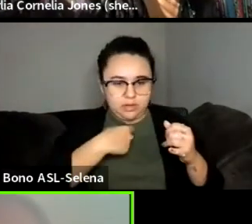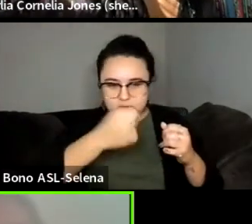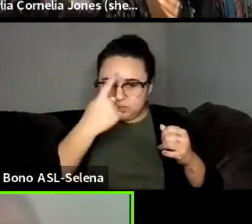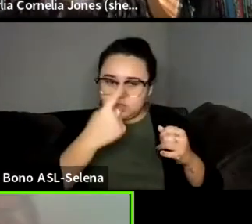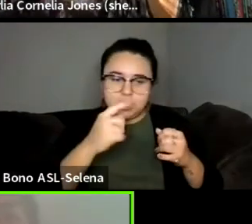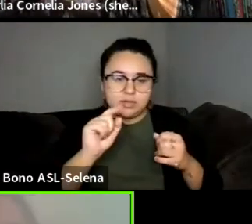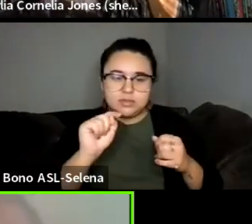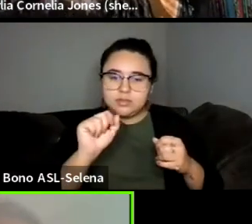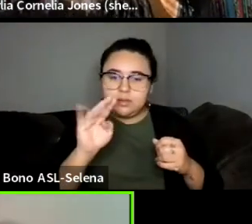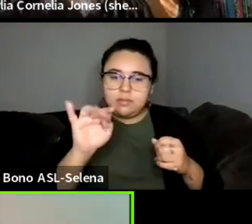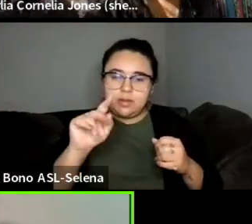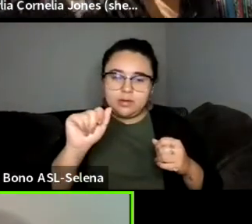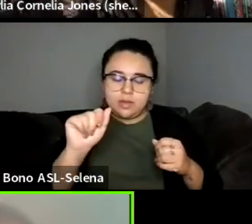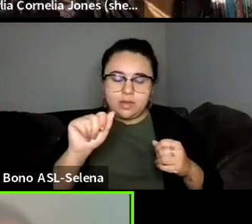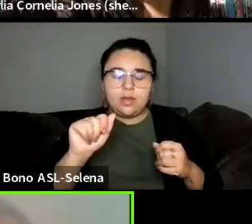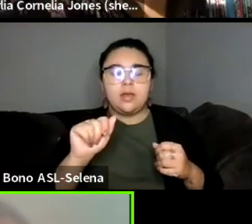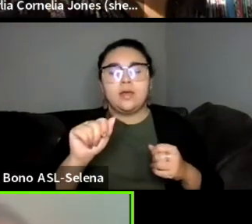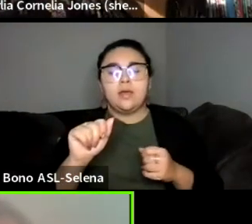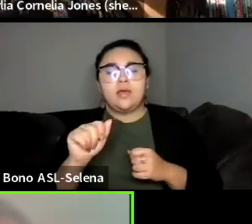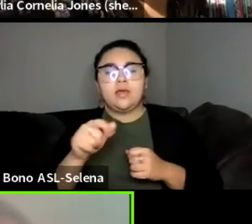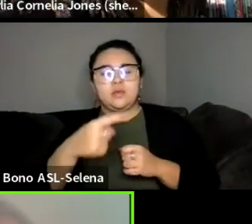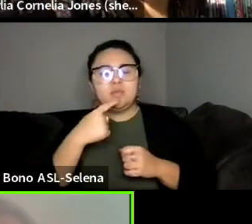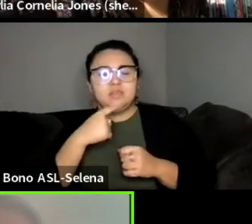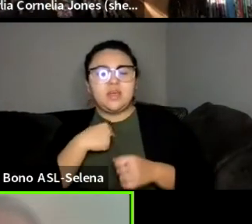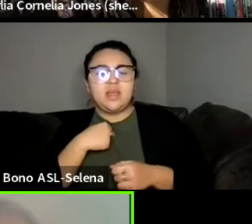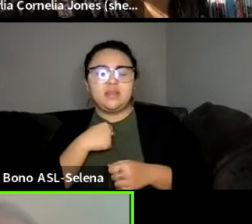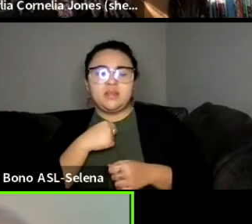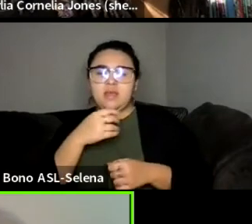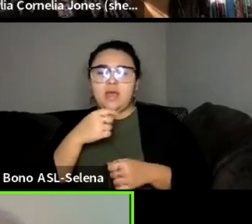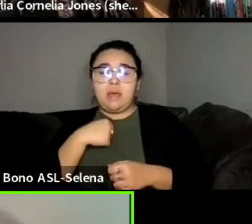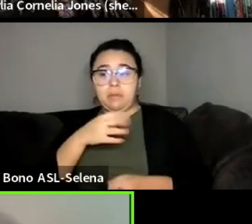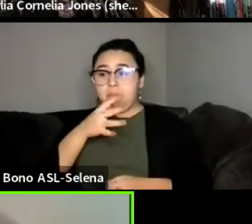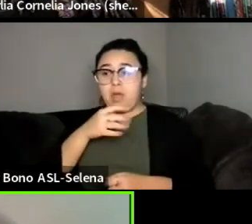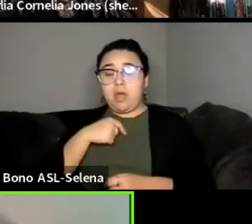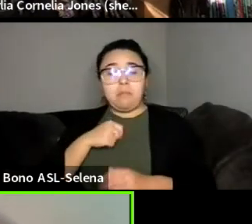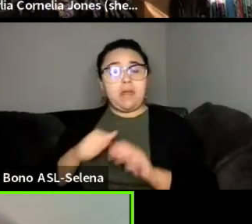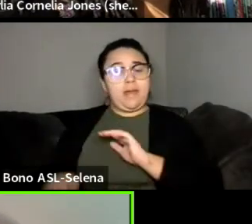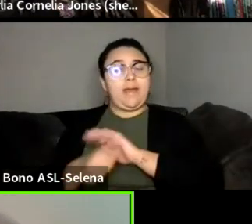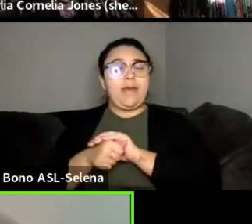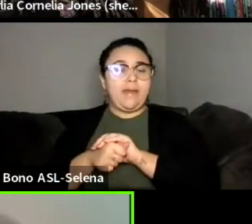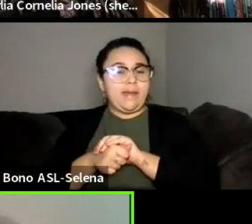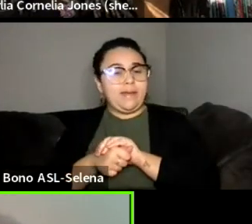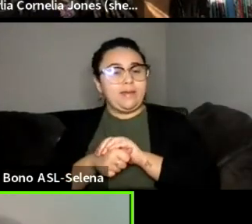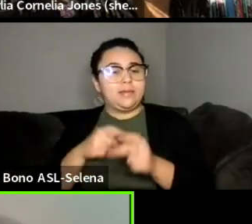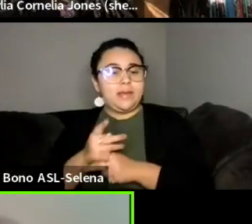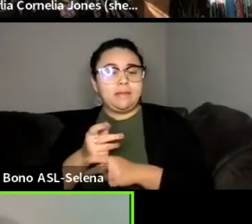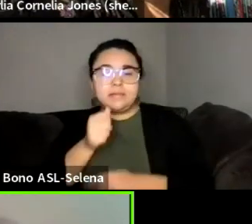I just had a job interview, a phone call, and